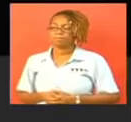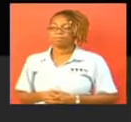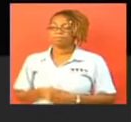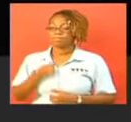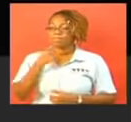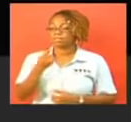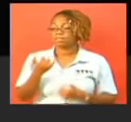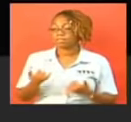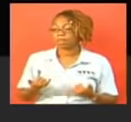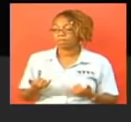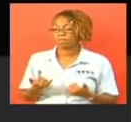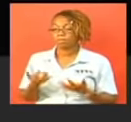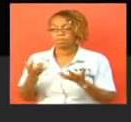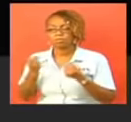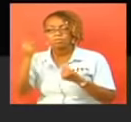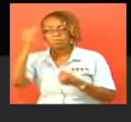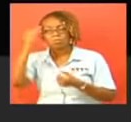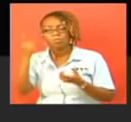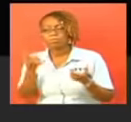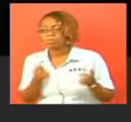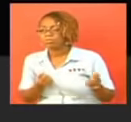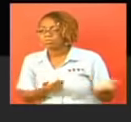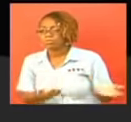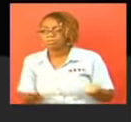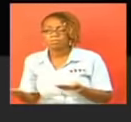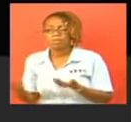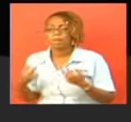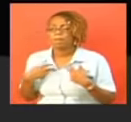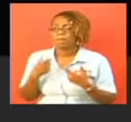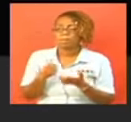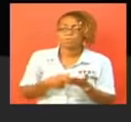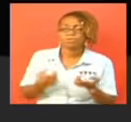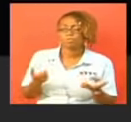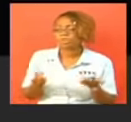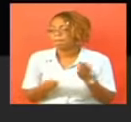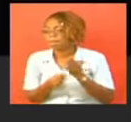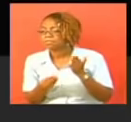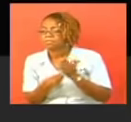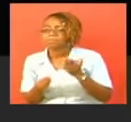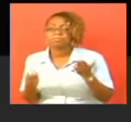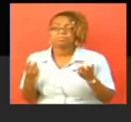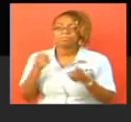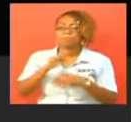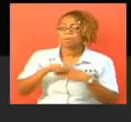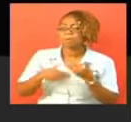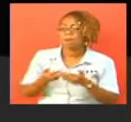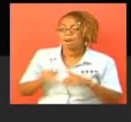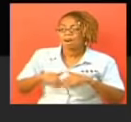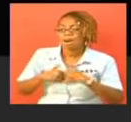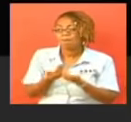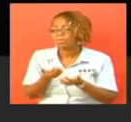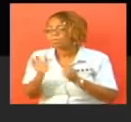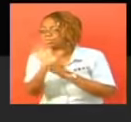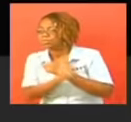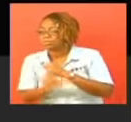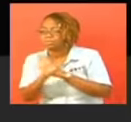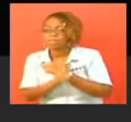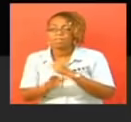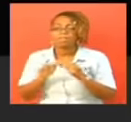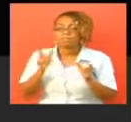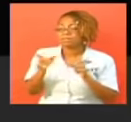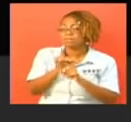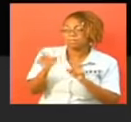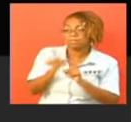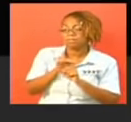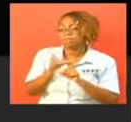what contingency plans or added precautions we have in the parallel healthcare system when the borders are reopened, which they are